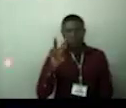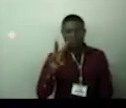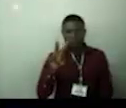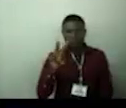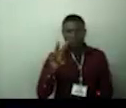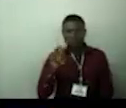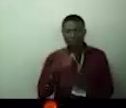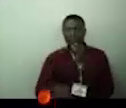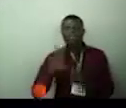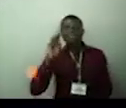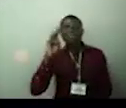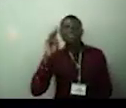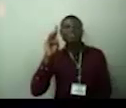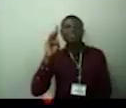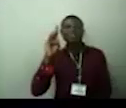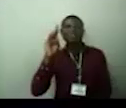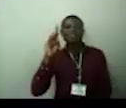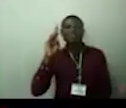chapter 17